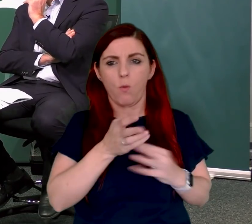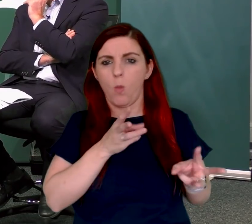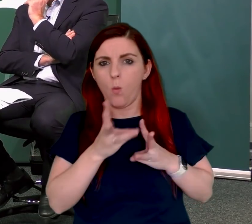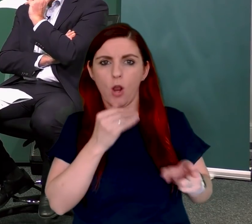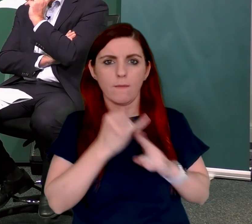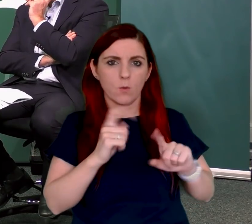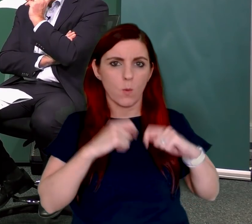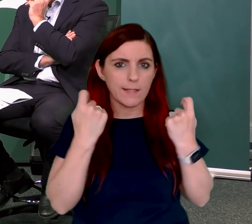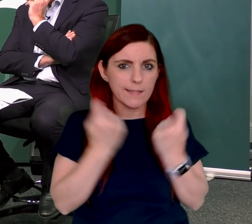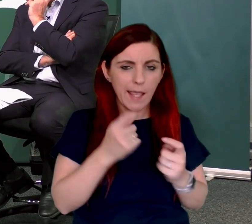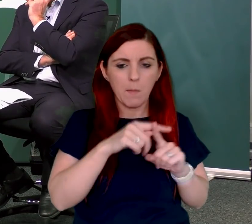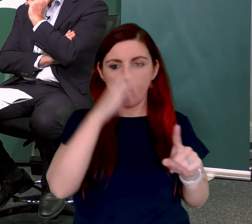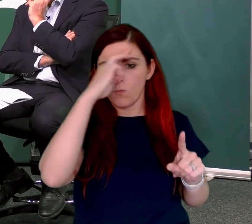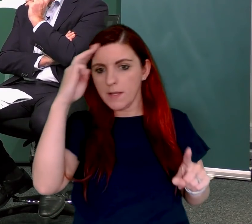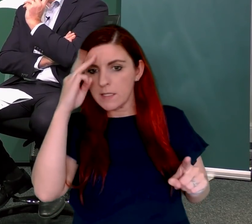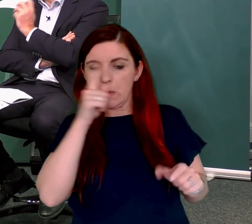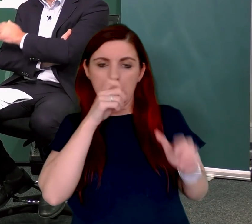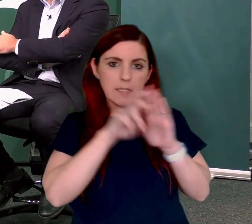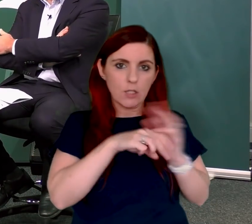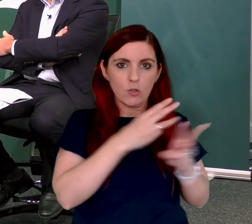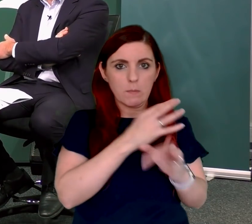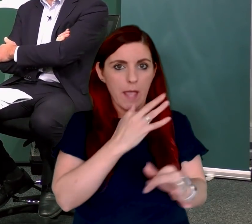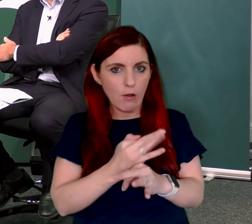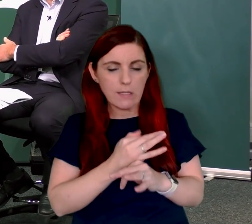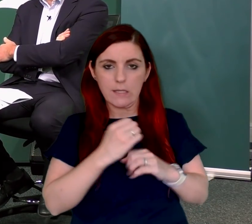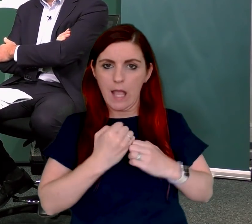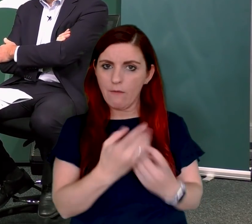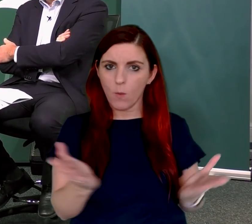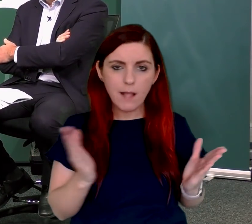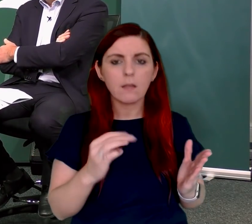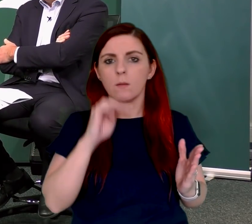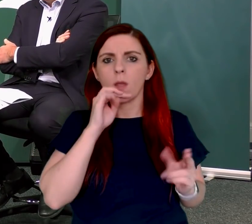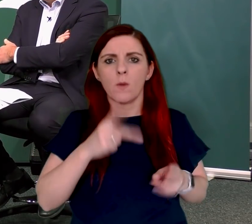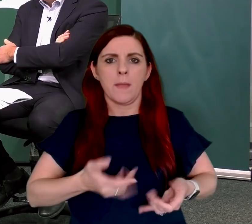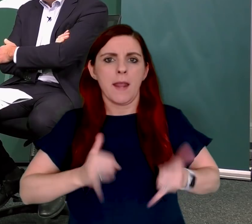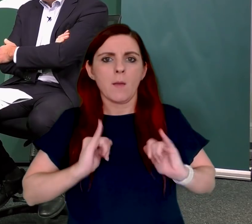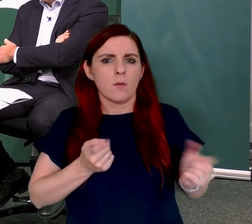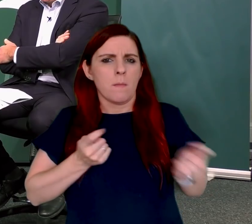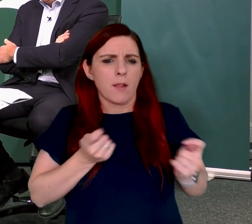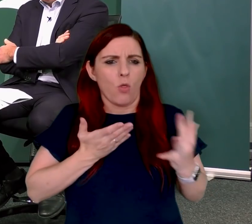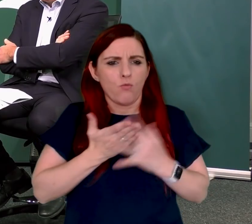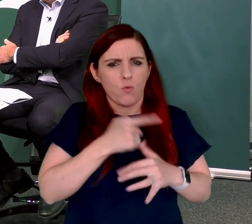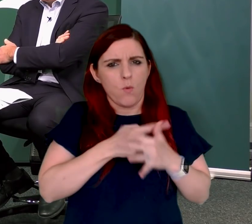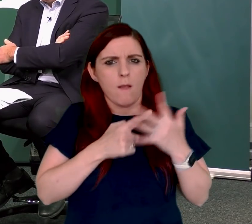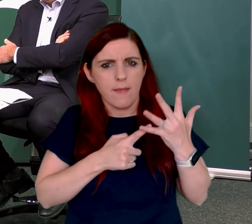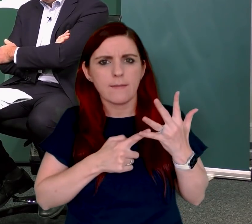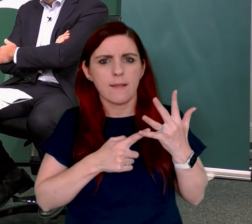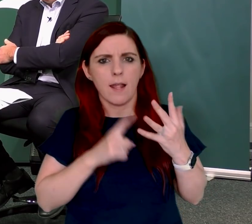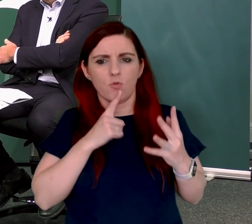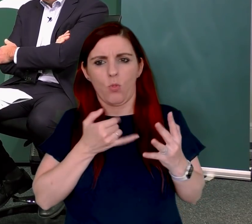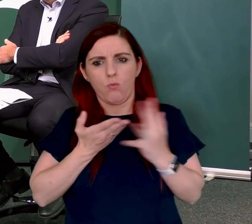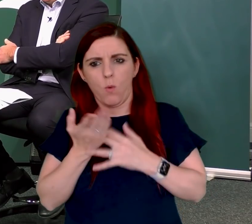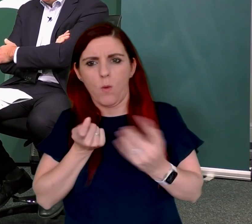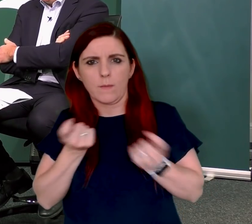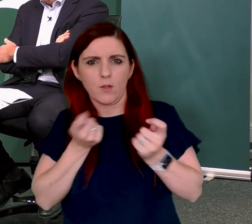teams there, principals, teachers, parents and everyone else, we've managed through the establishment of pods and through the other measures that schools have